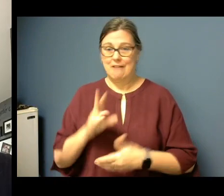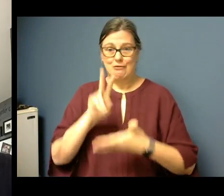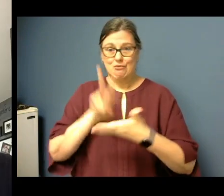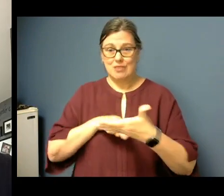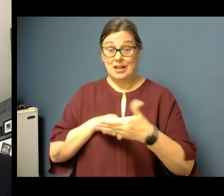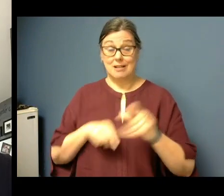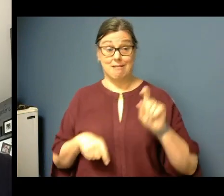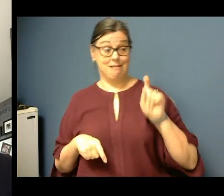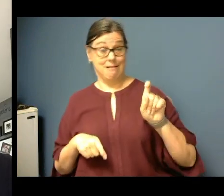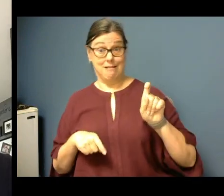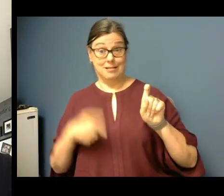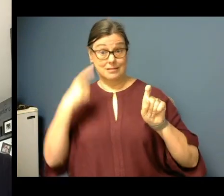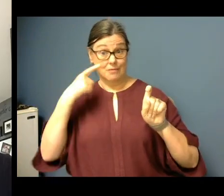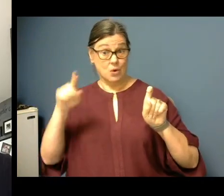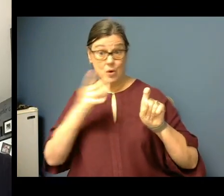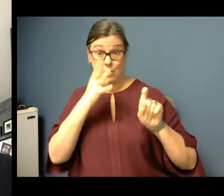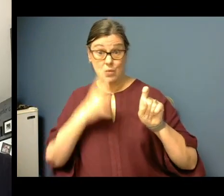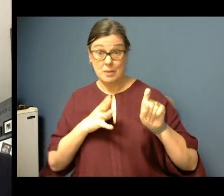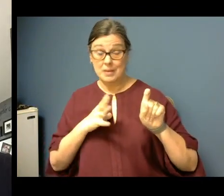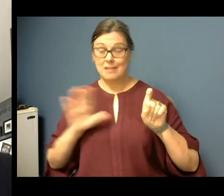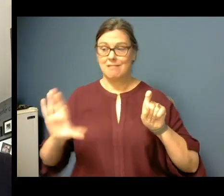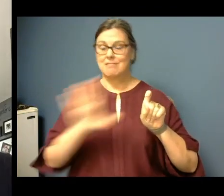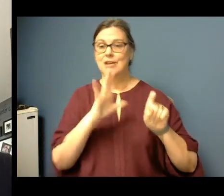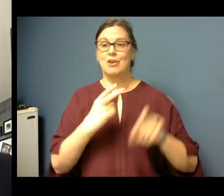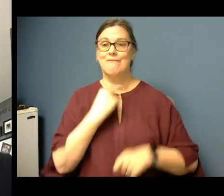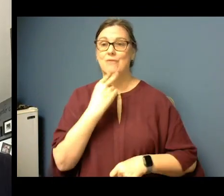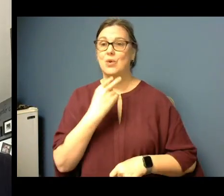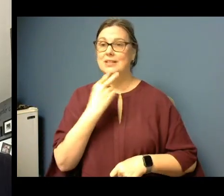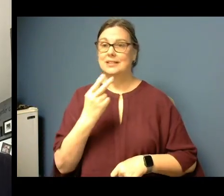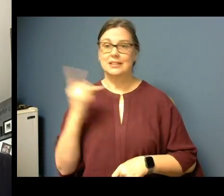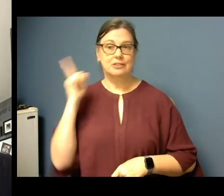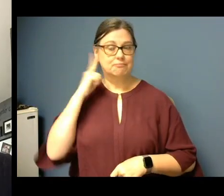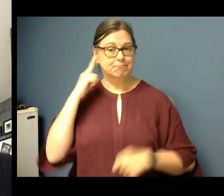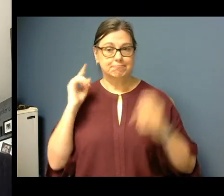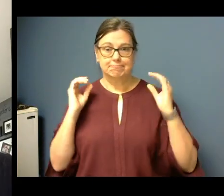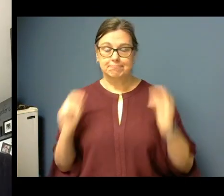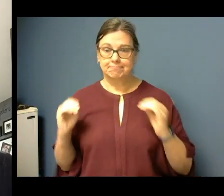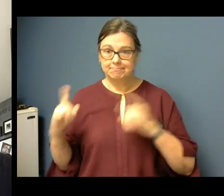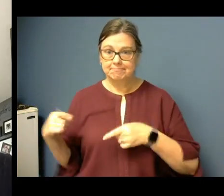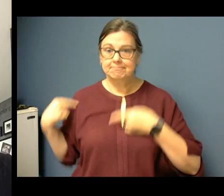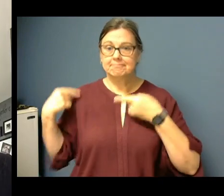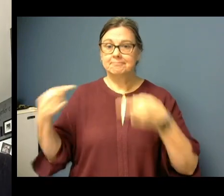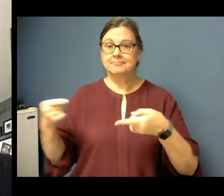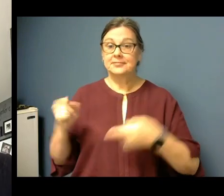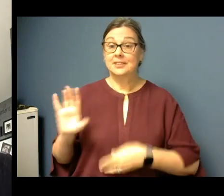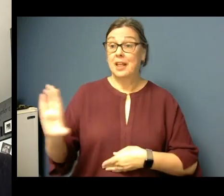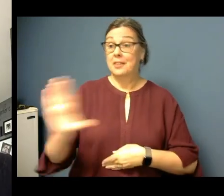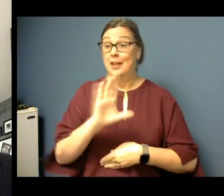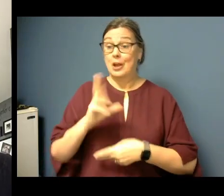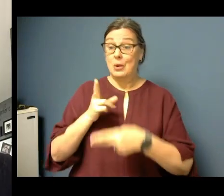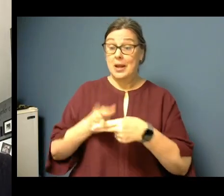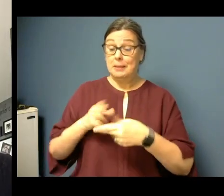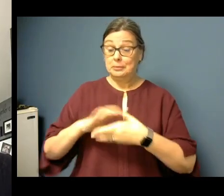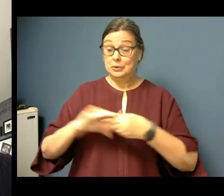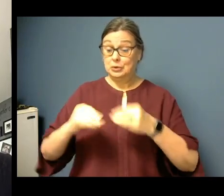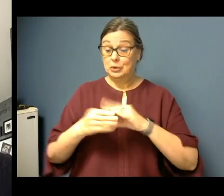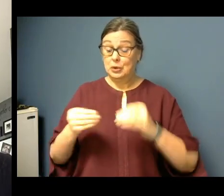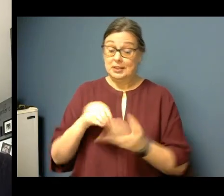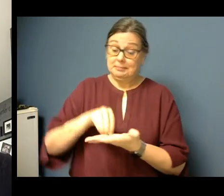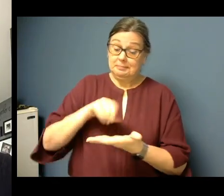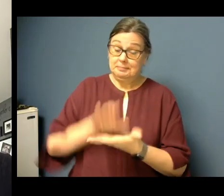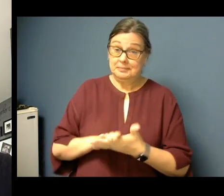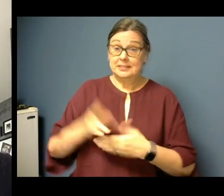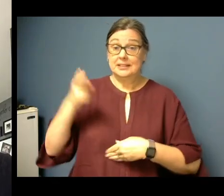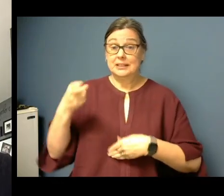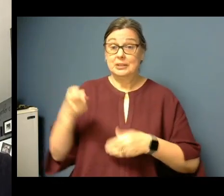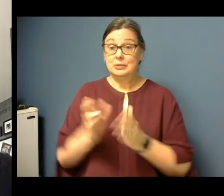women whose voices weren't heard, for the women who aren't in the history books at the halls of fame on postage stamps